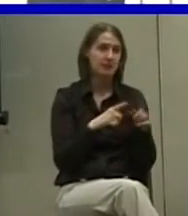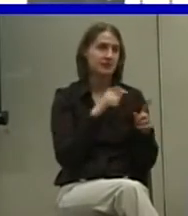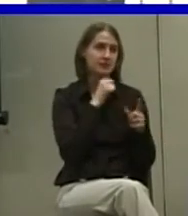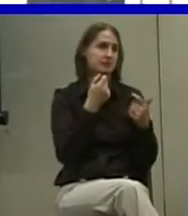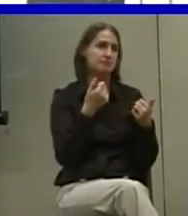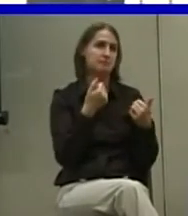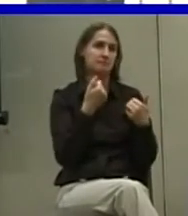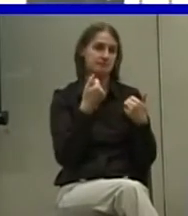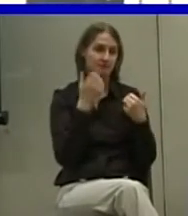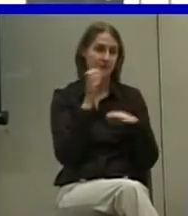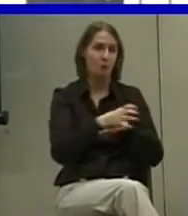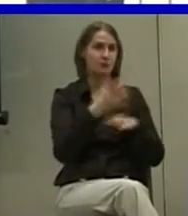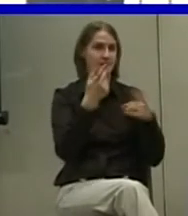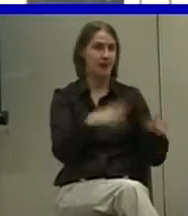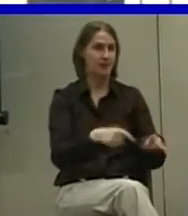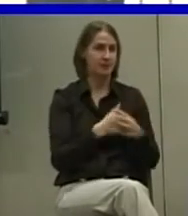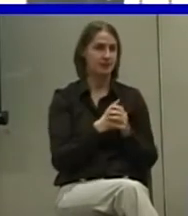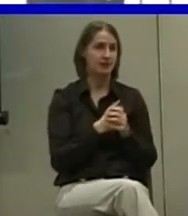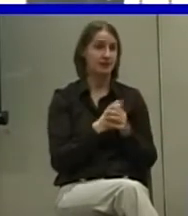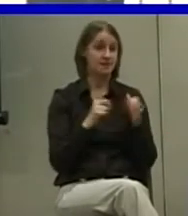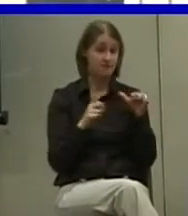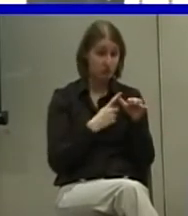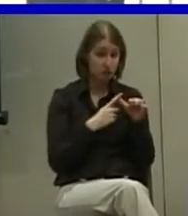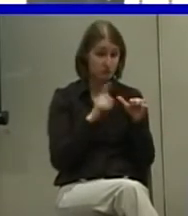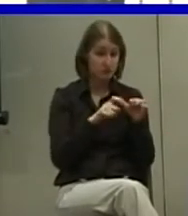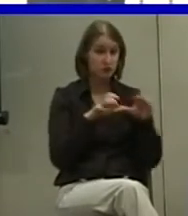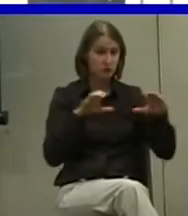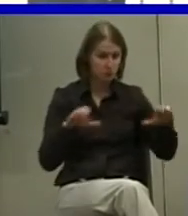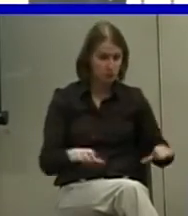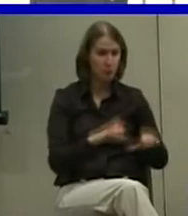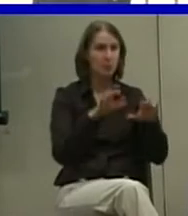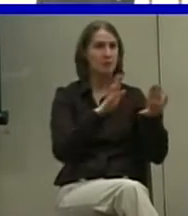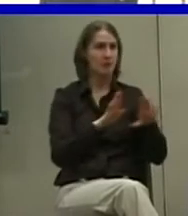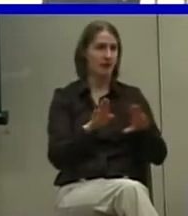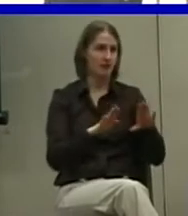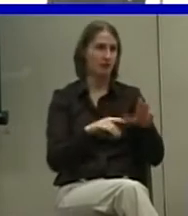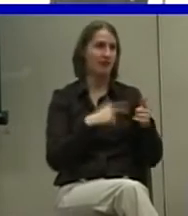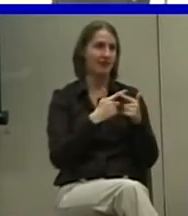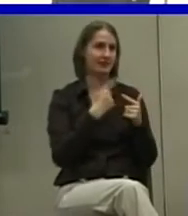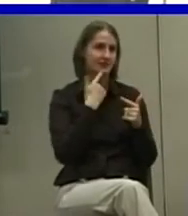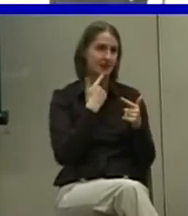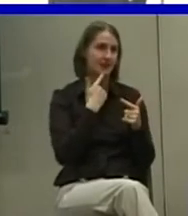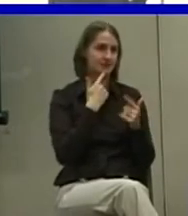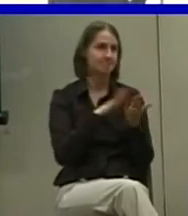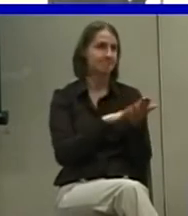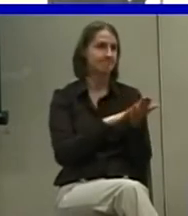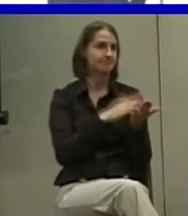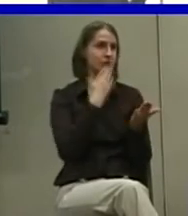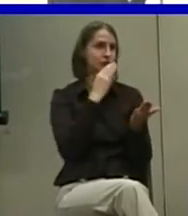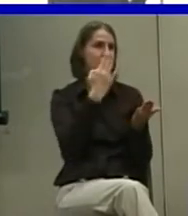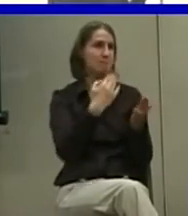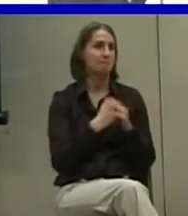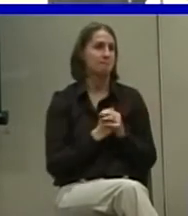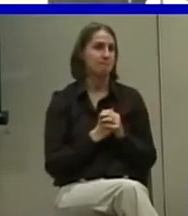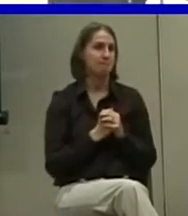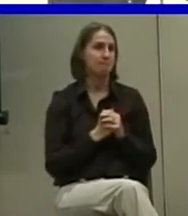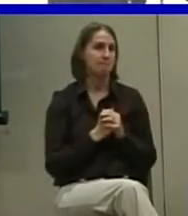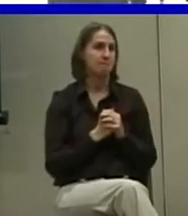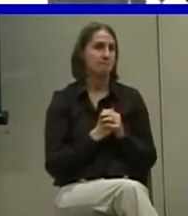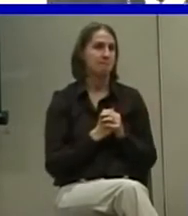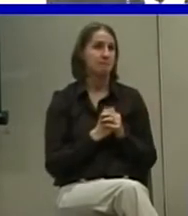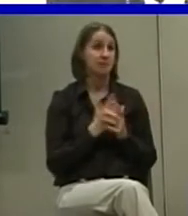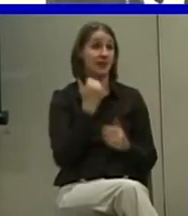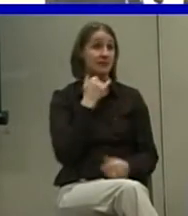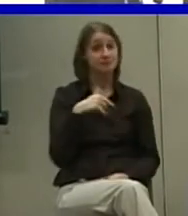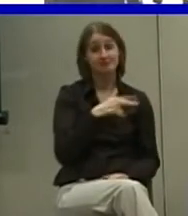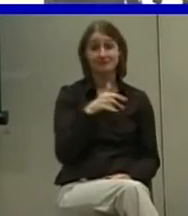happen. You must first get them to do the behavior and then say, good job. Again, going around